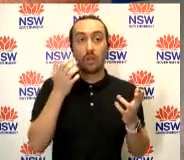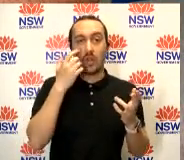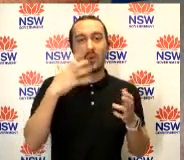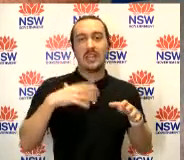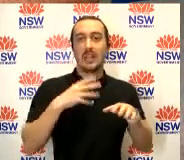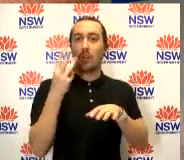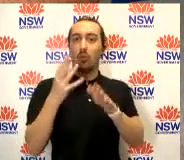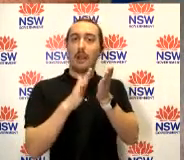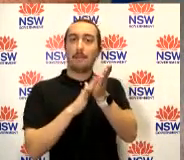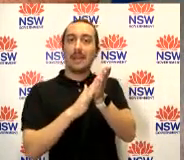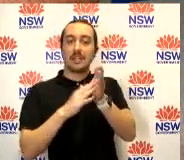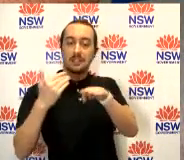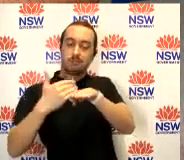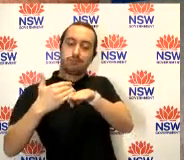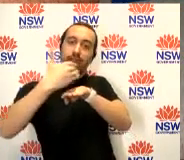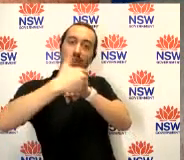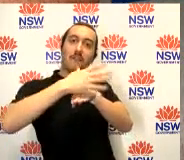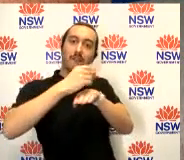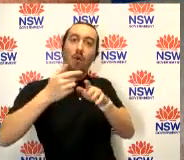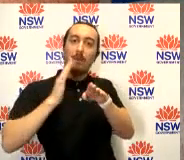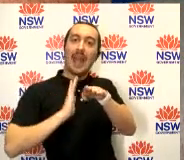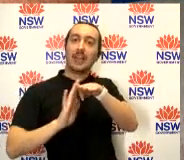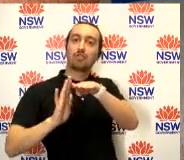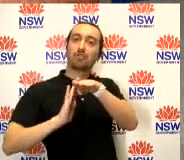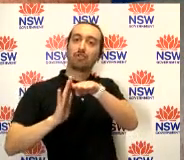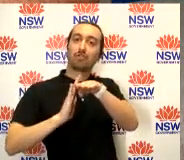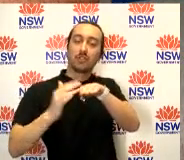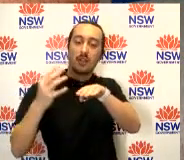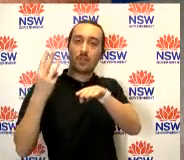total edge protection. You still need safe access.